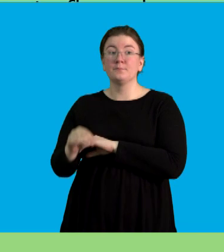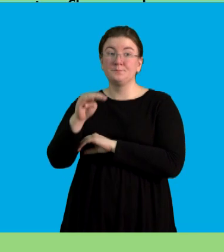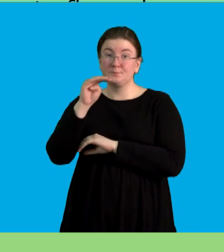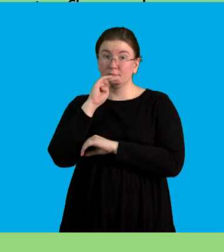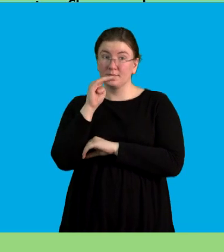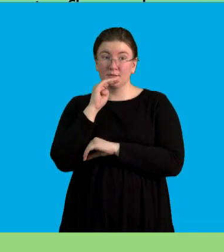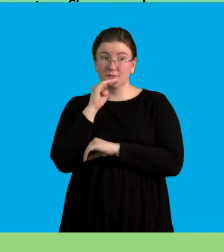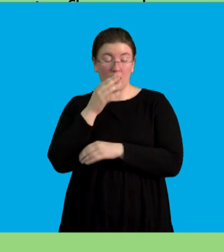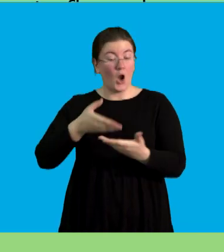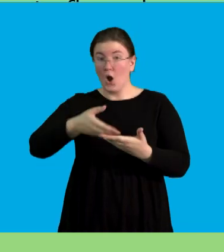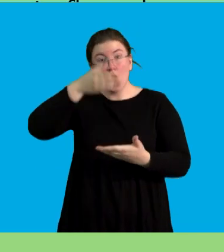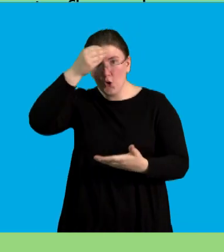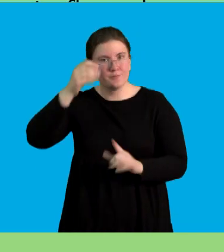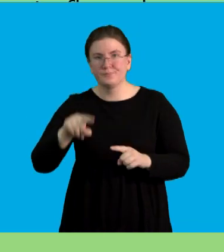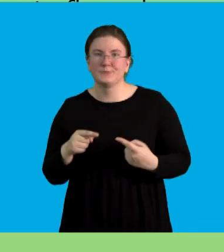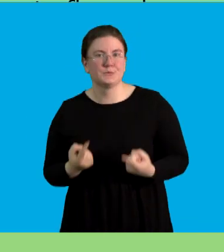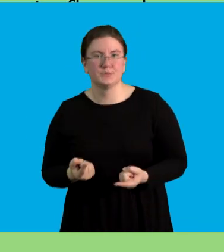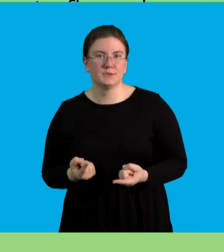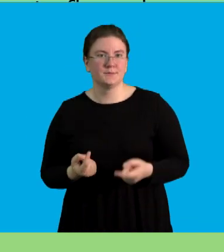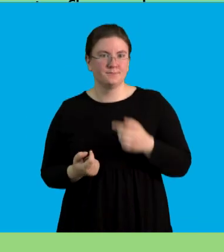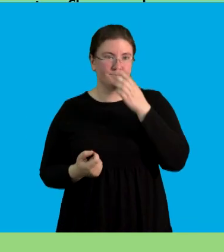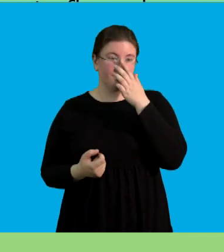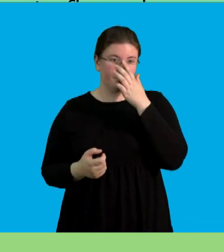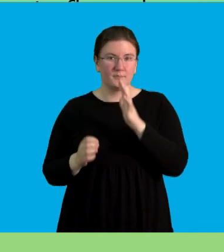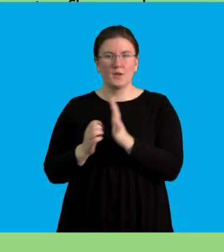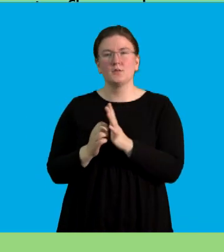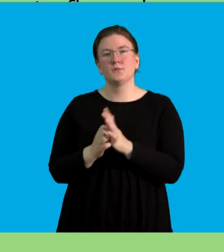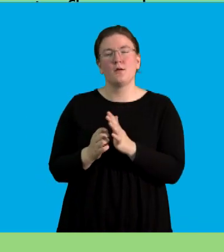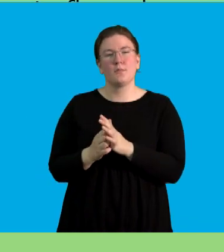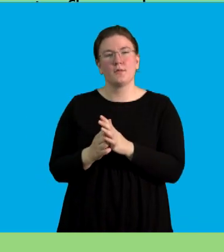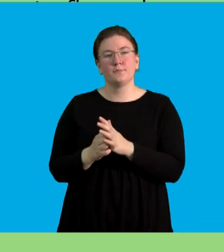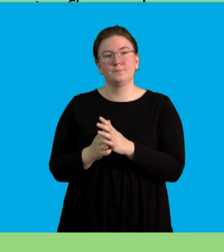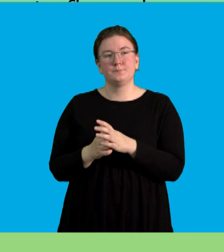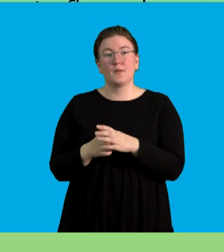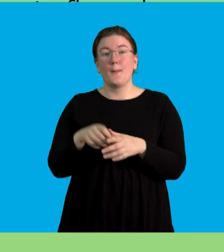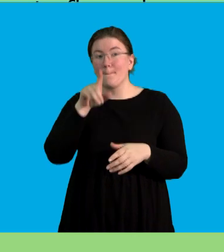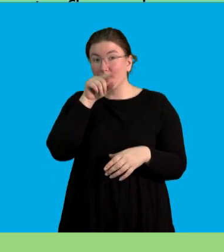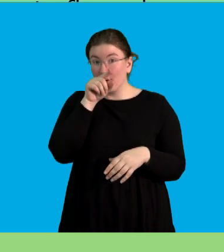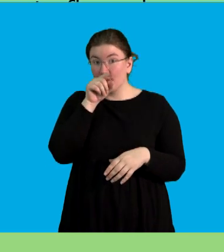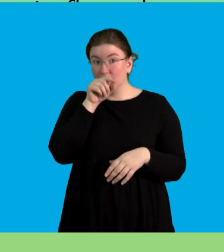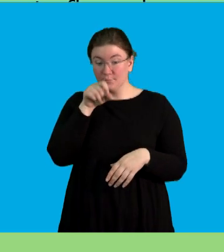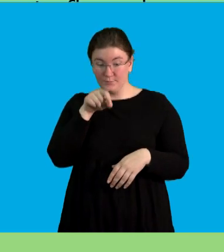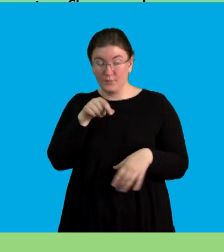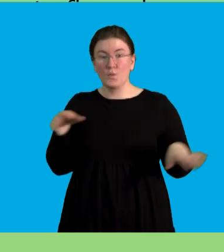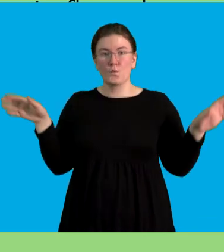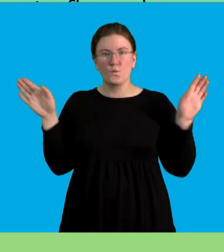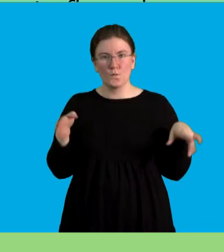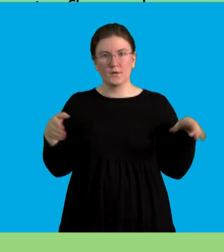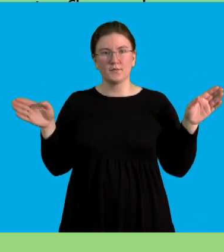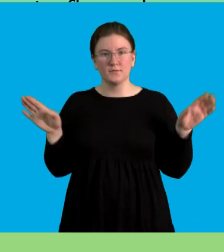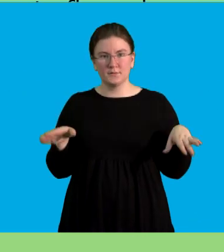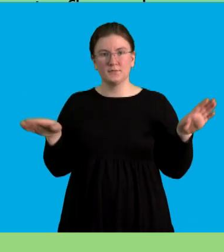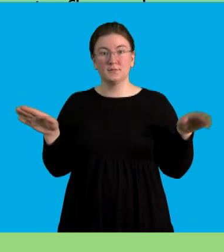which means that these are not learned. For example, we have penguins and birds that have